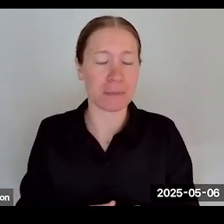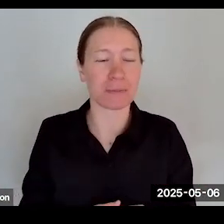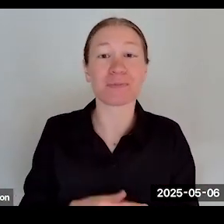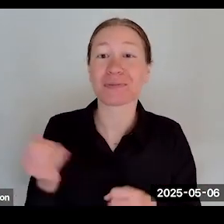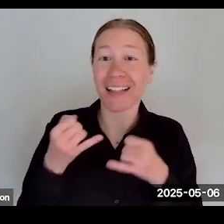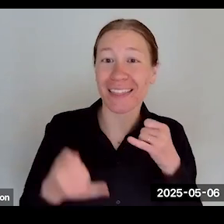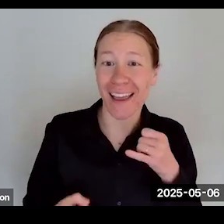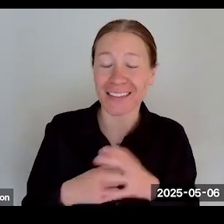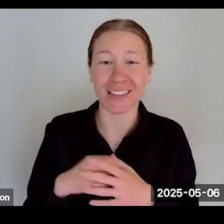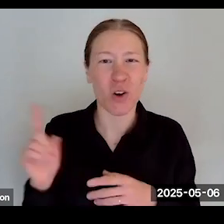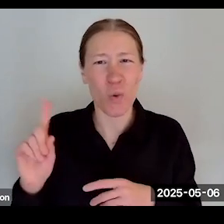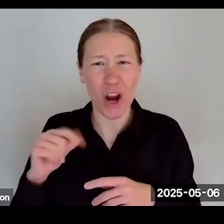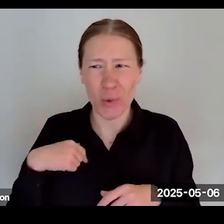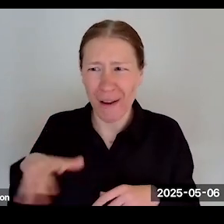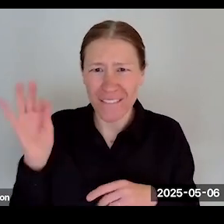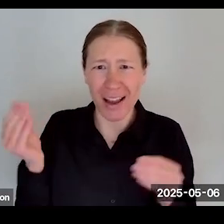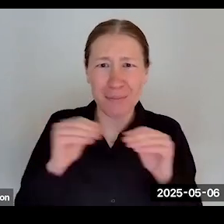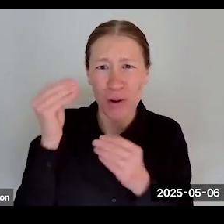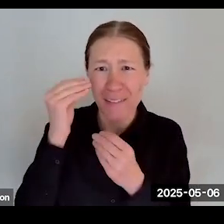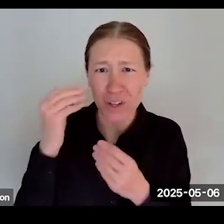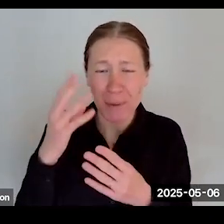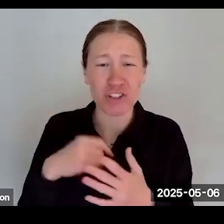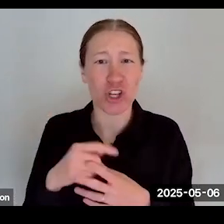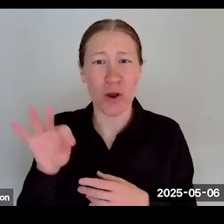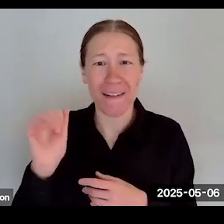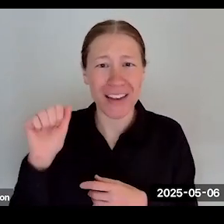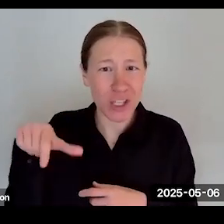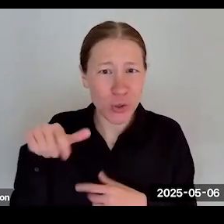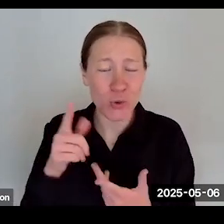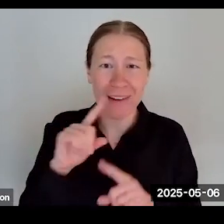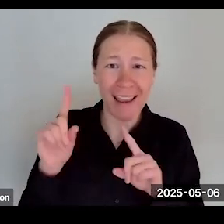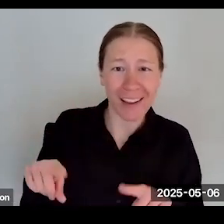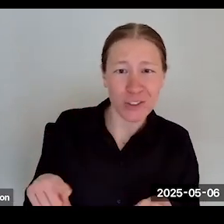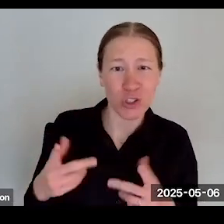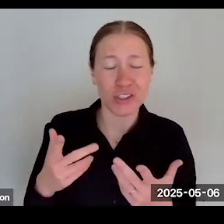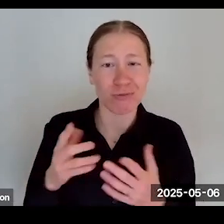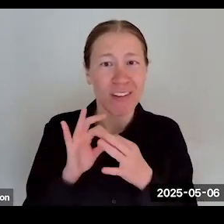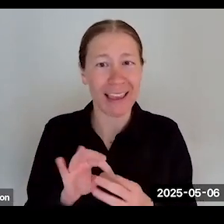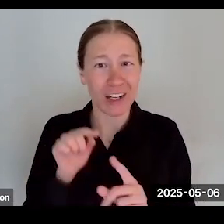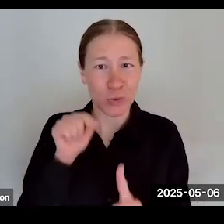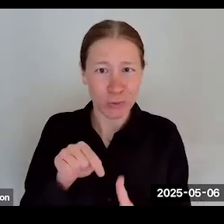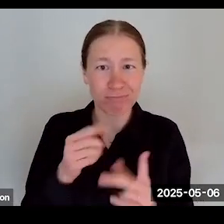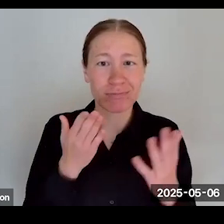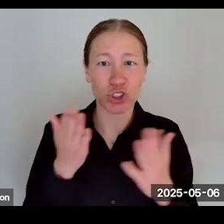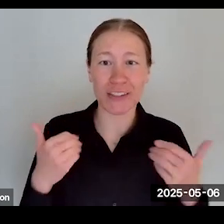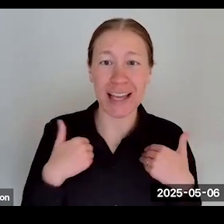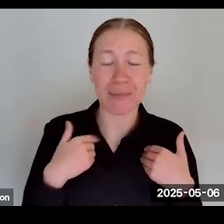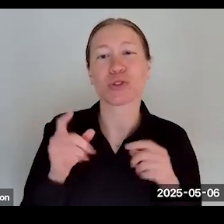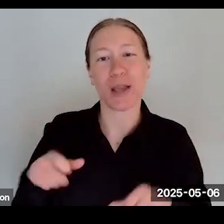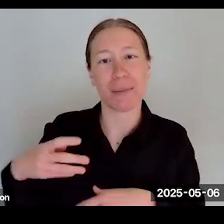And lastly, where can I find more information or frequently asked questions and answers about service animals? You can